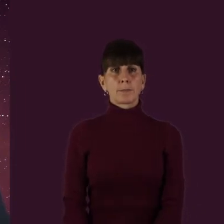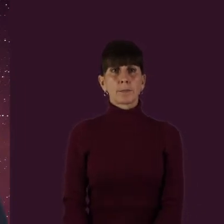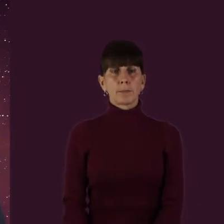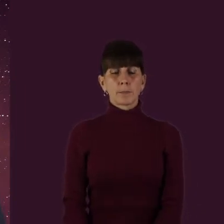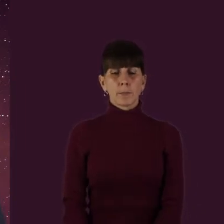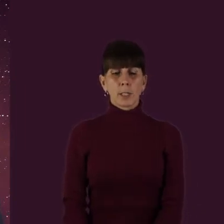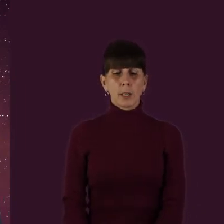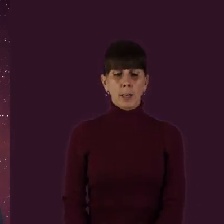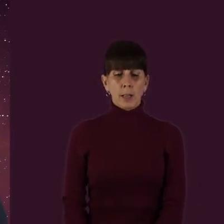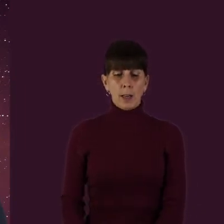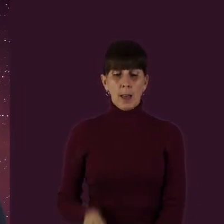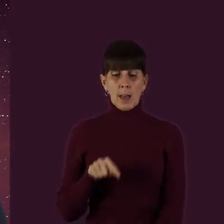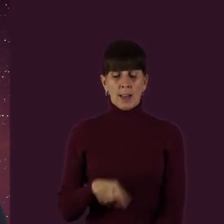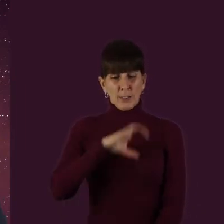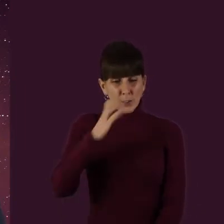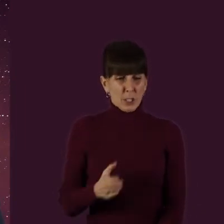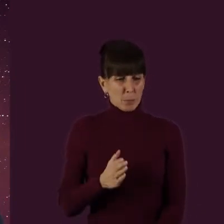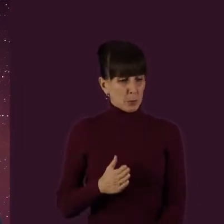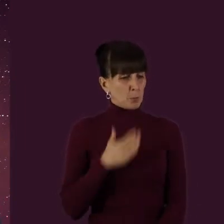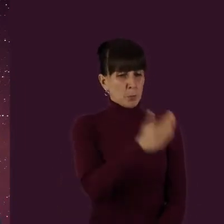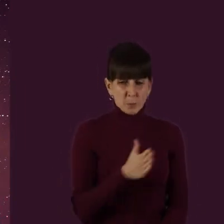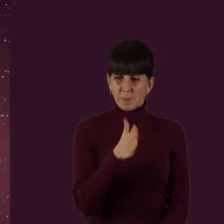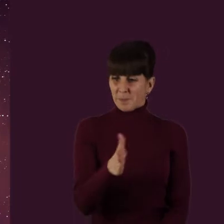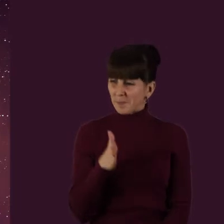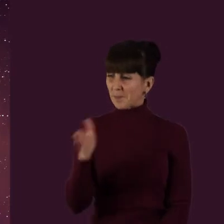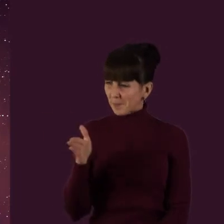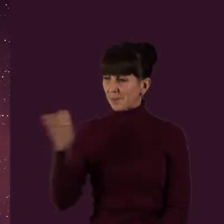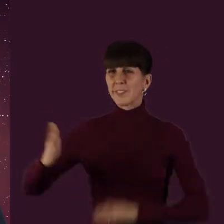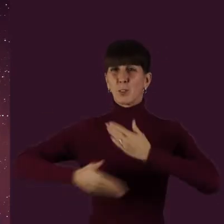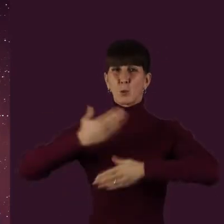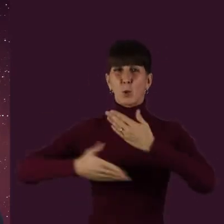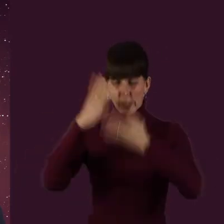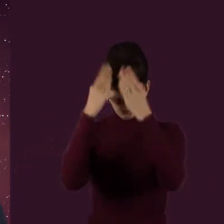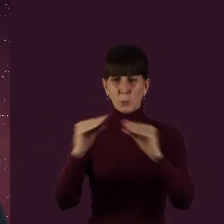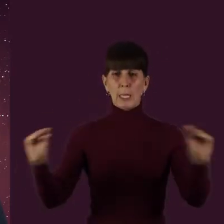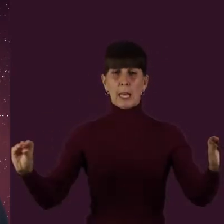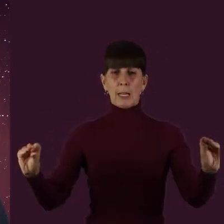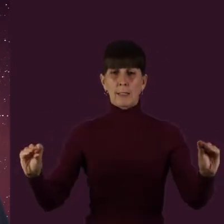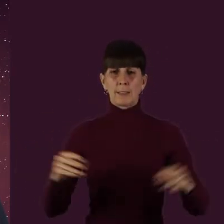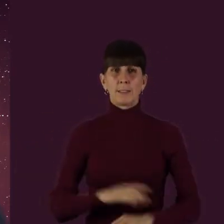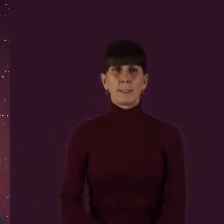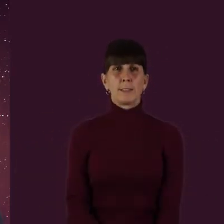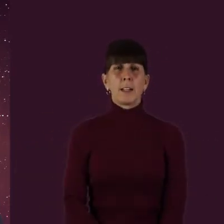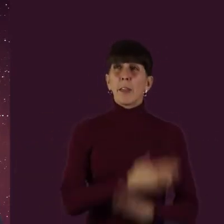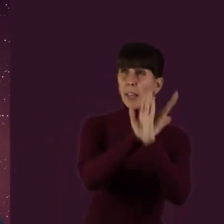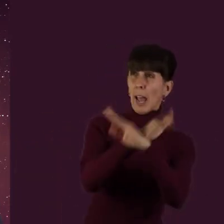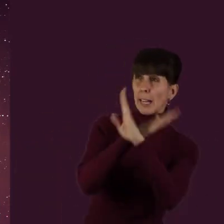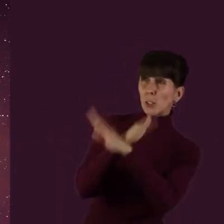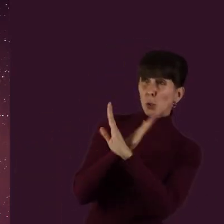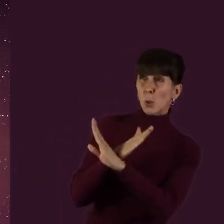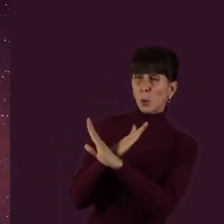And they went with their story. The angel with a ridiculous message, a massive